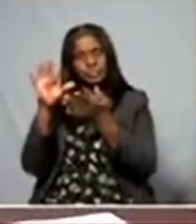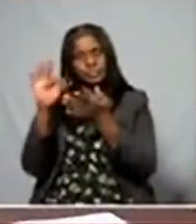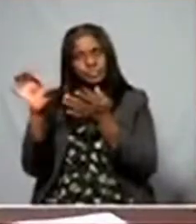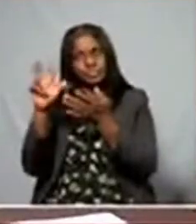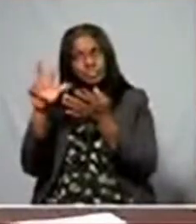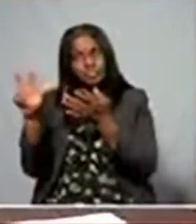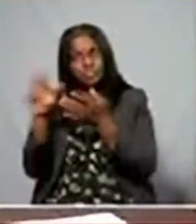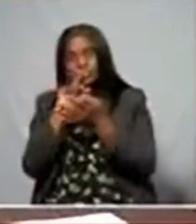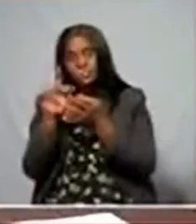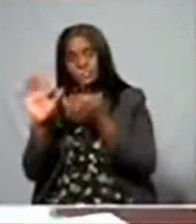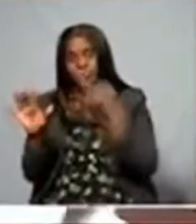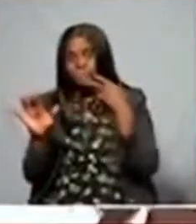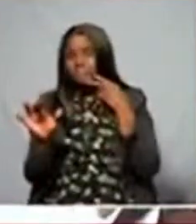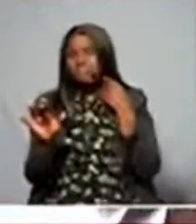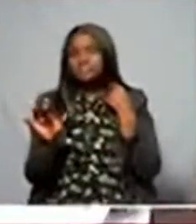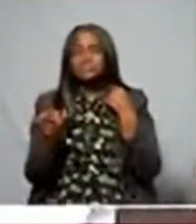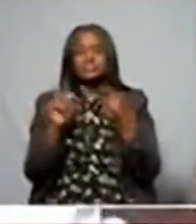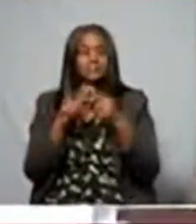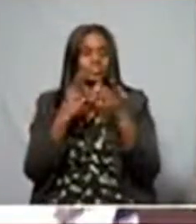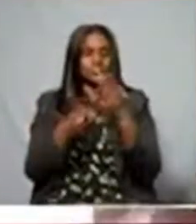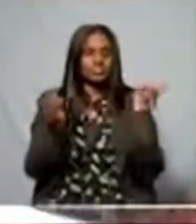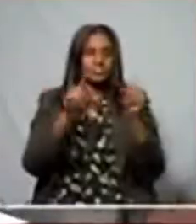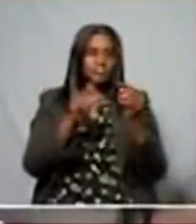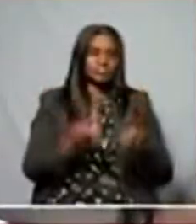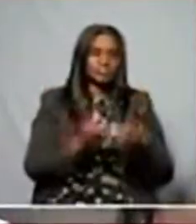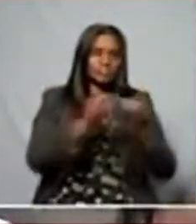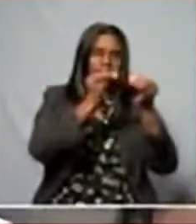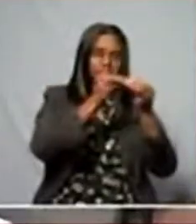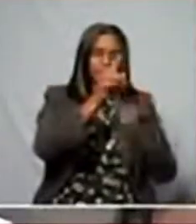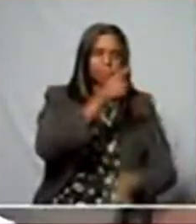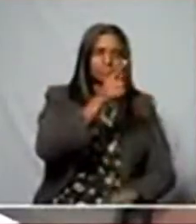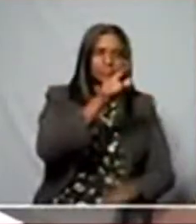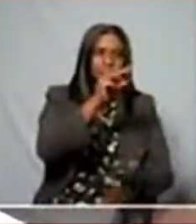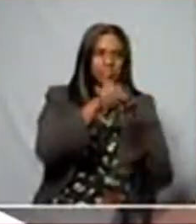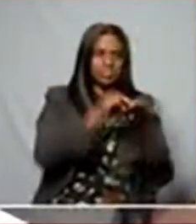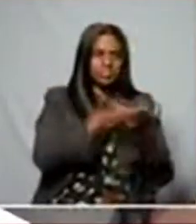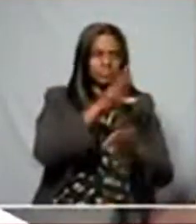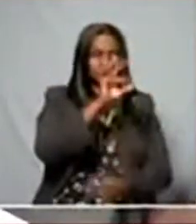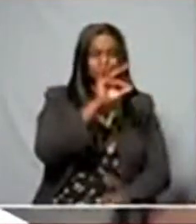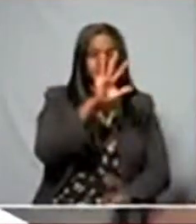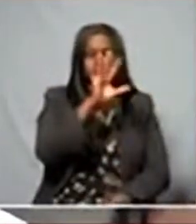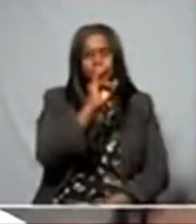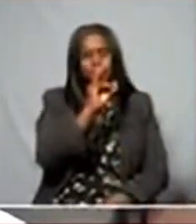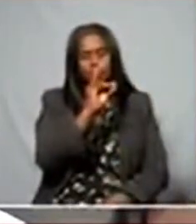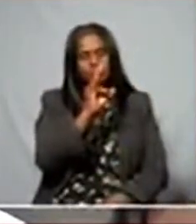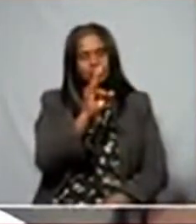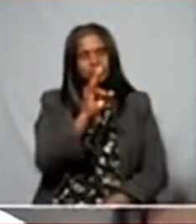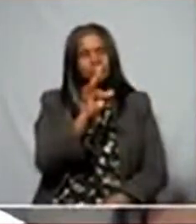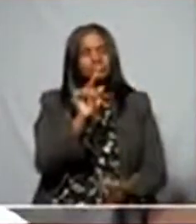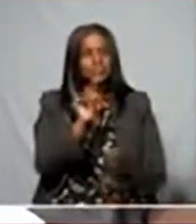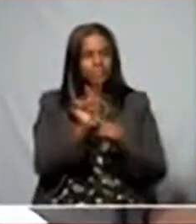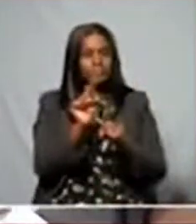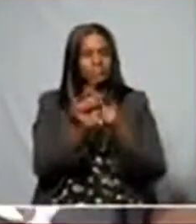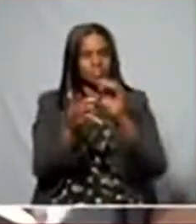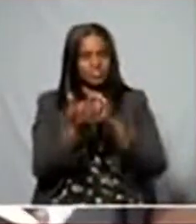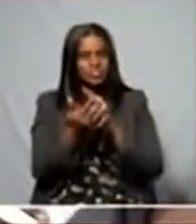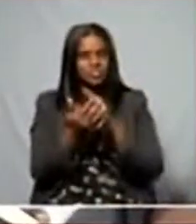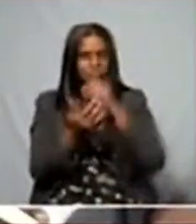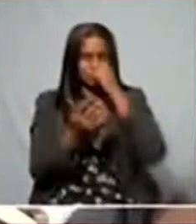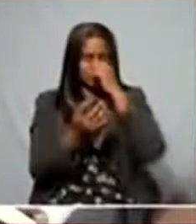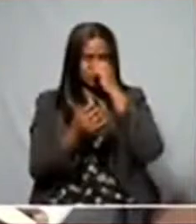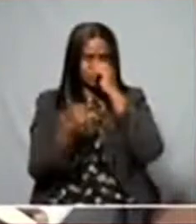59,133,000, isn't it? But when you add your 21,957,000 and the